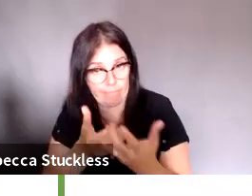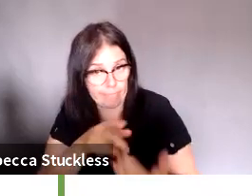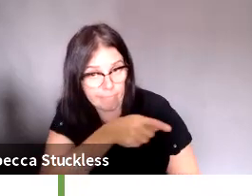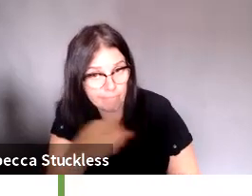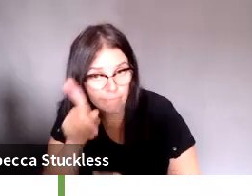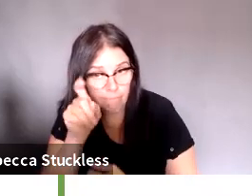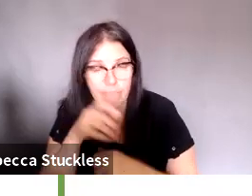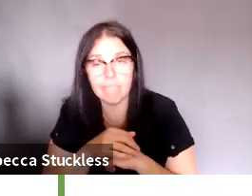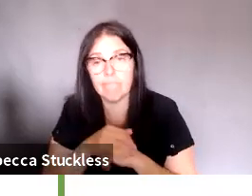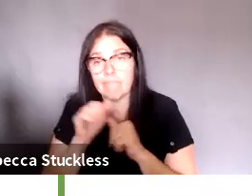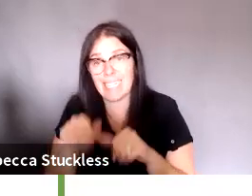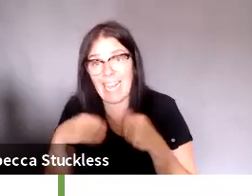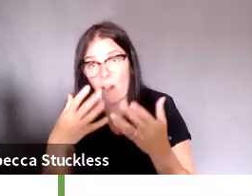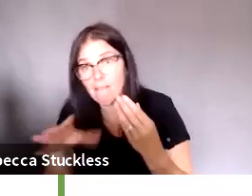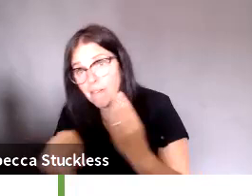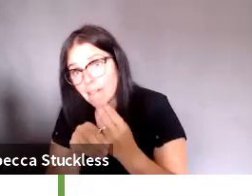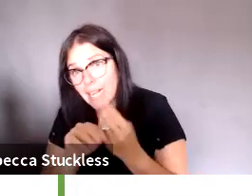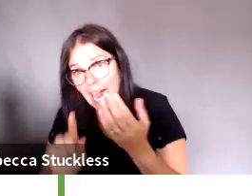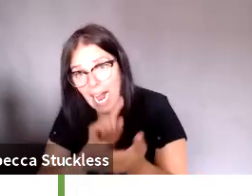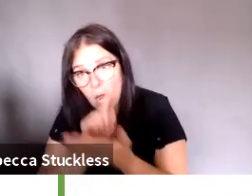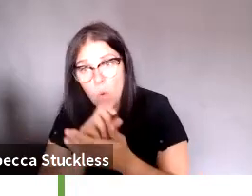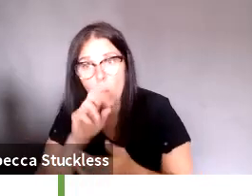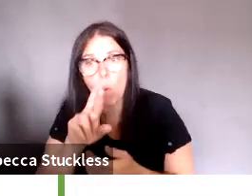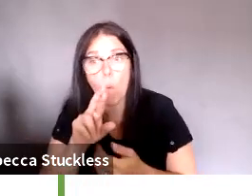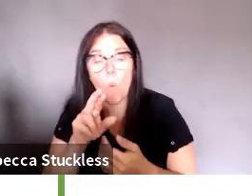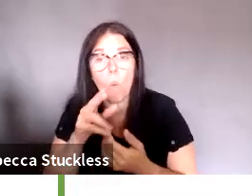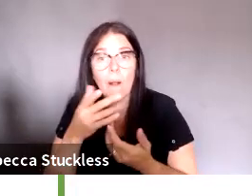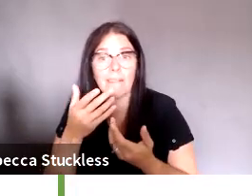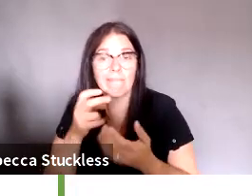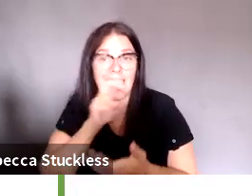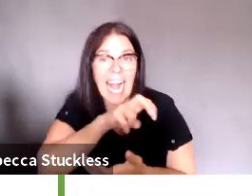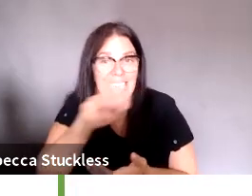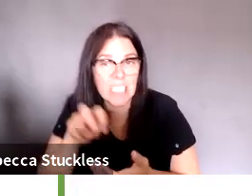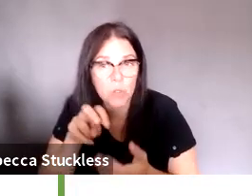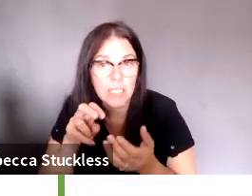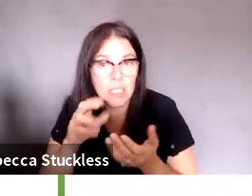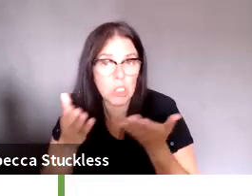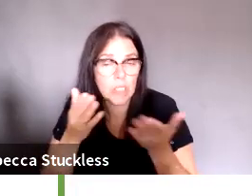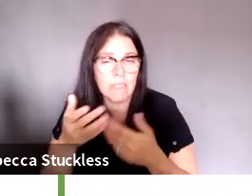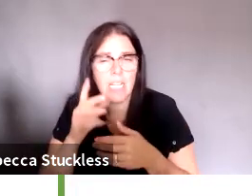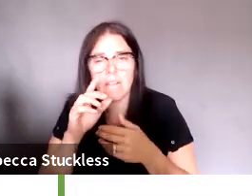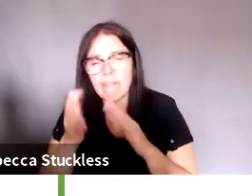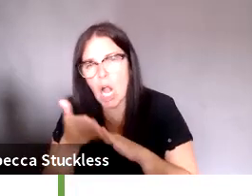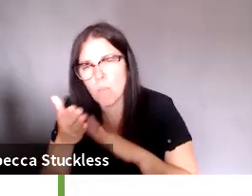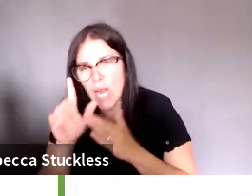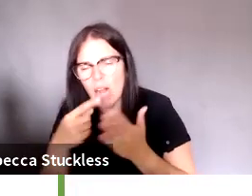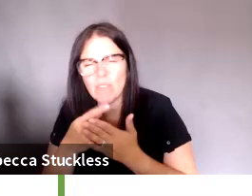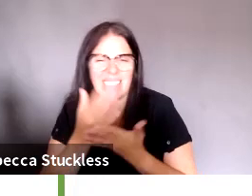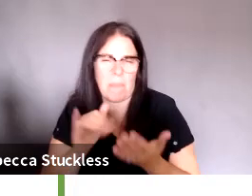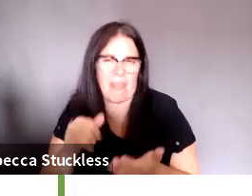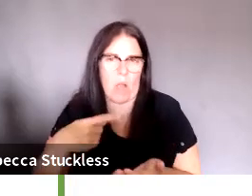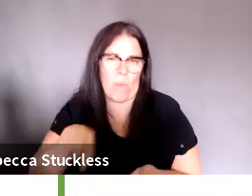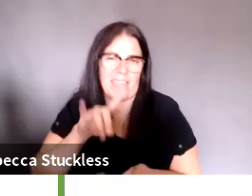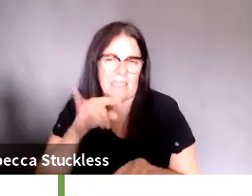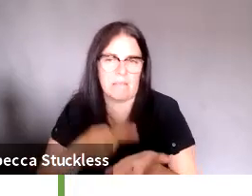possibility of offering, new hours or any itinerant services, operating hours, meeting the needs of learners? We've talked about a few of these things earlier in